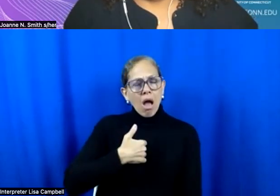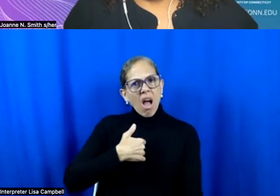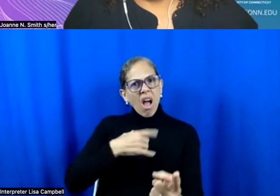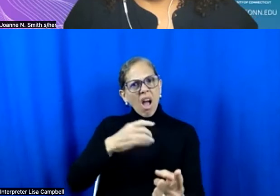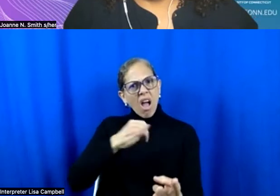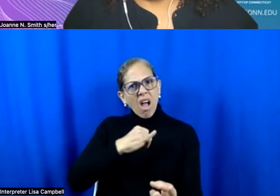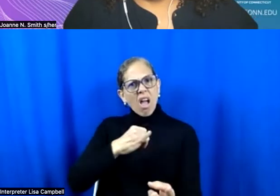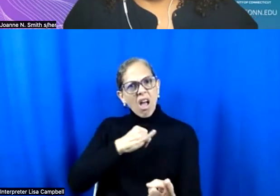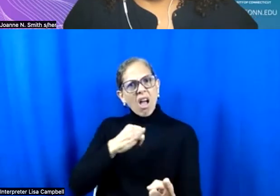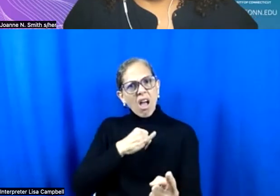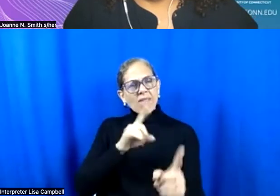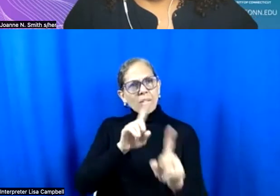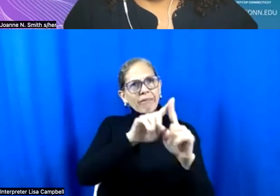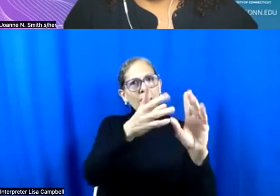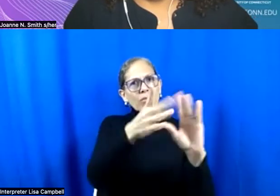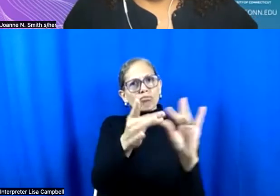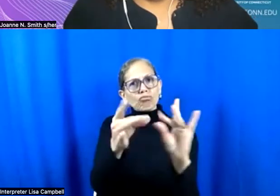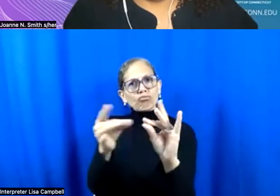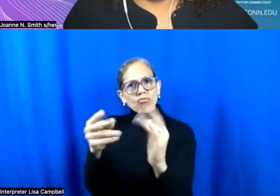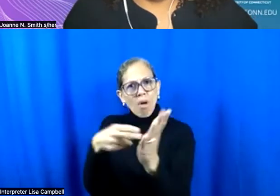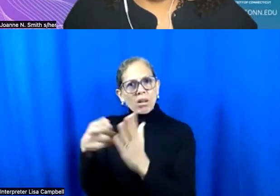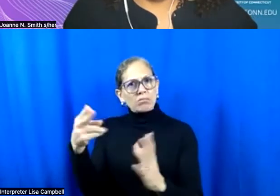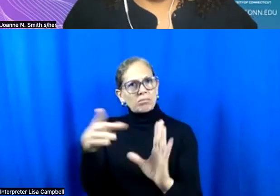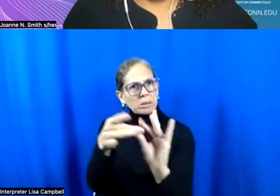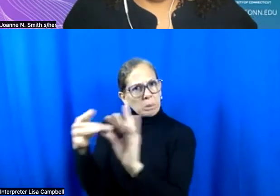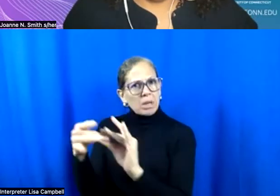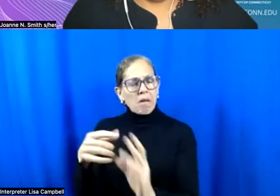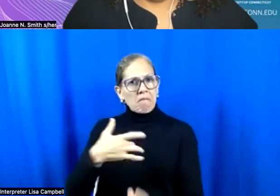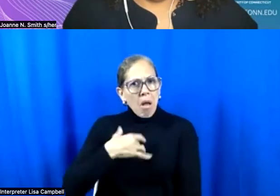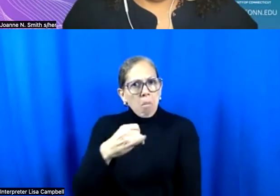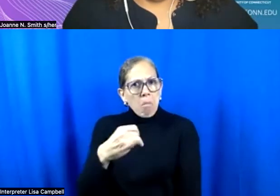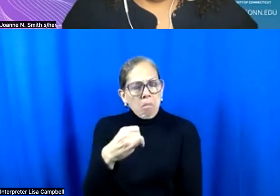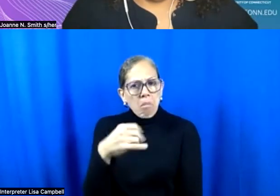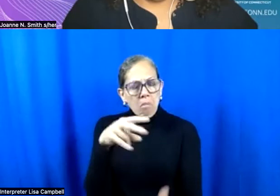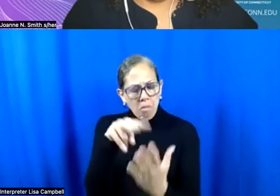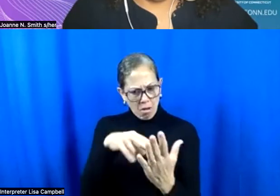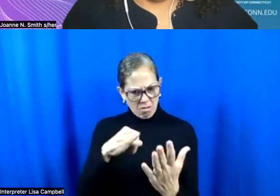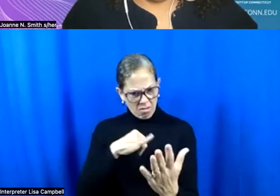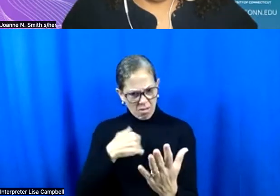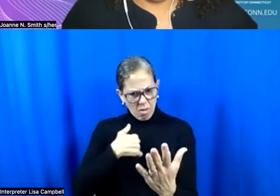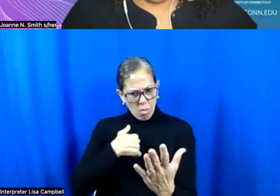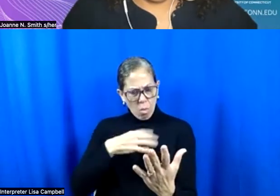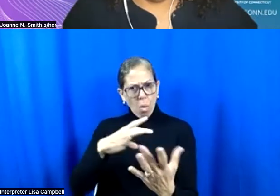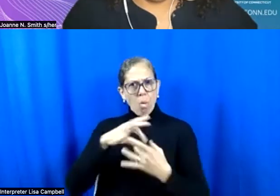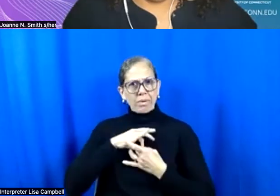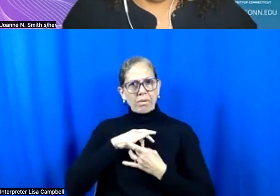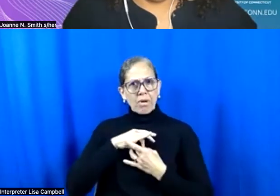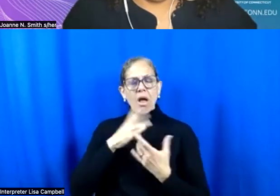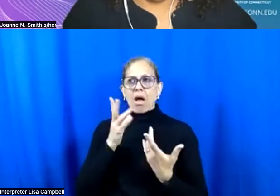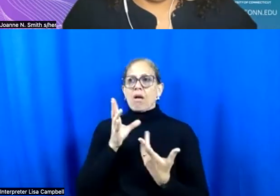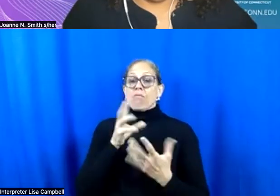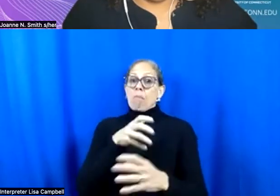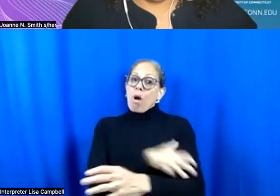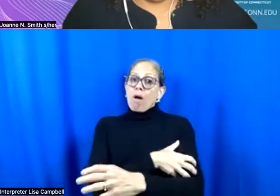from the testimonies. It's been, I think for me, that's been really very powerful, because especially with